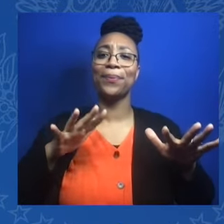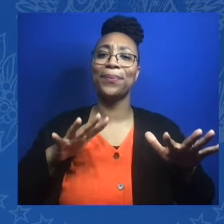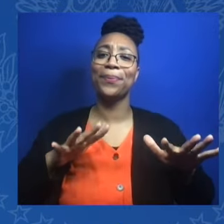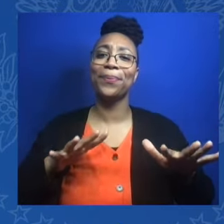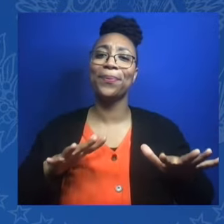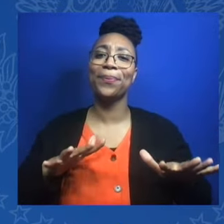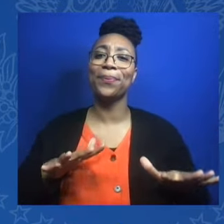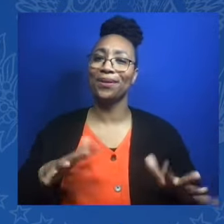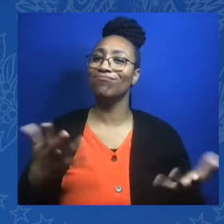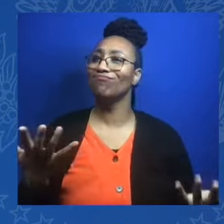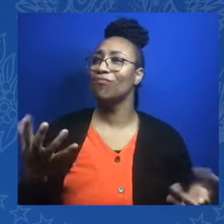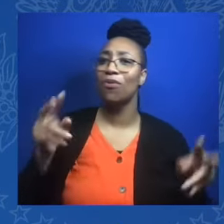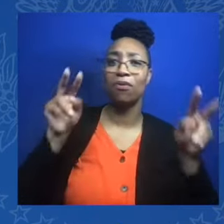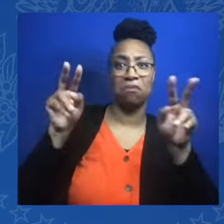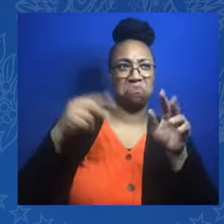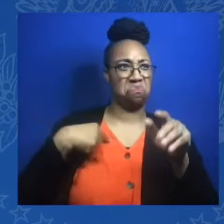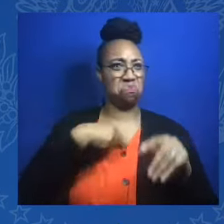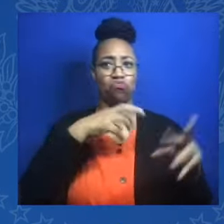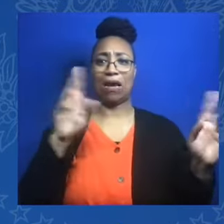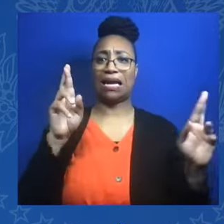Folks,